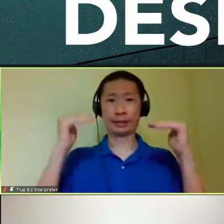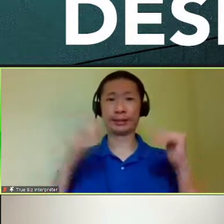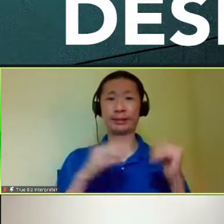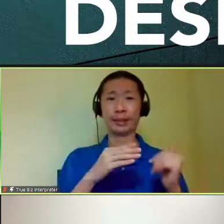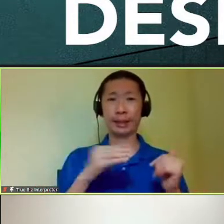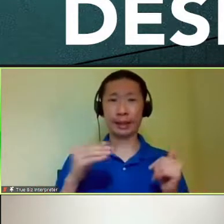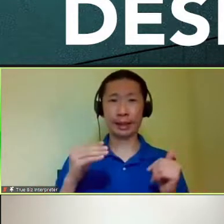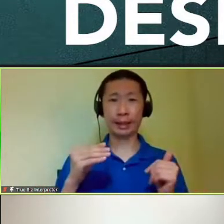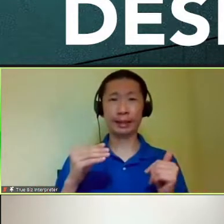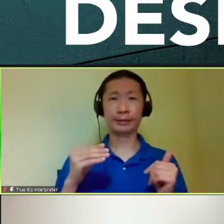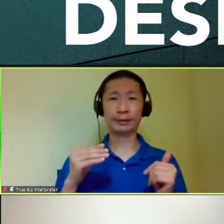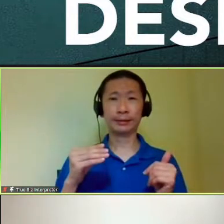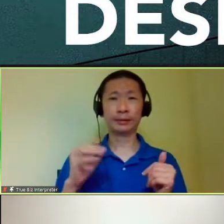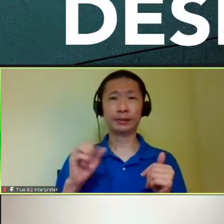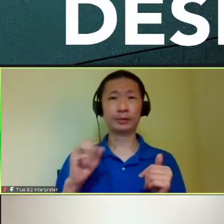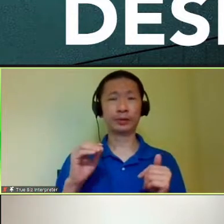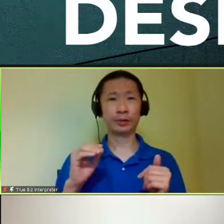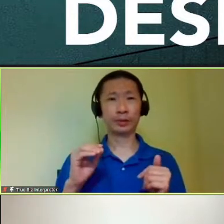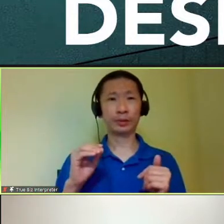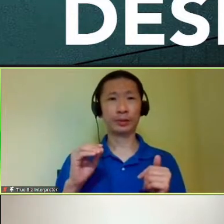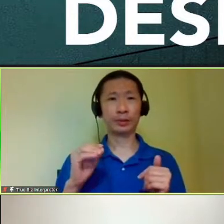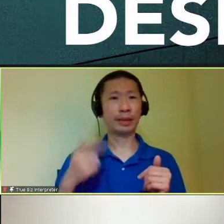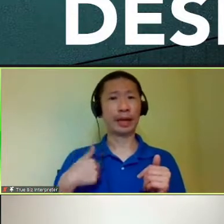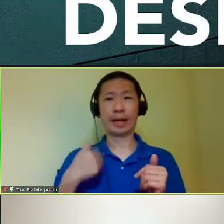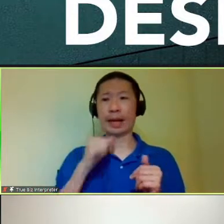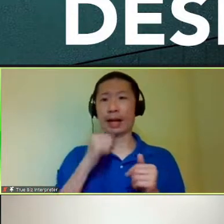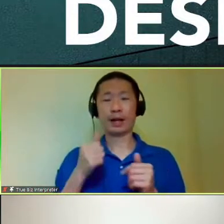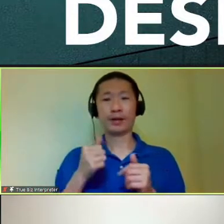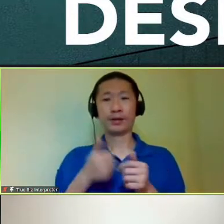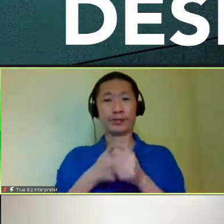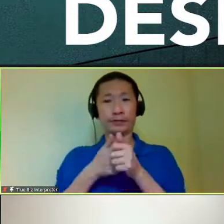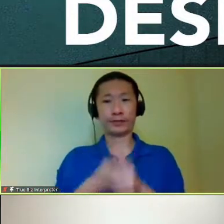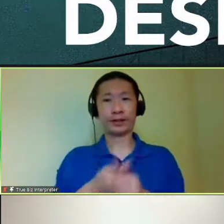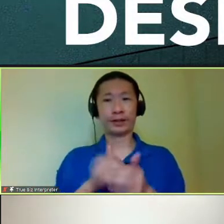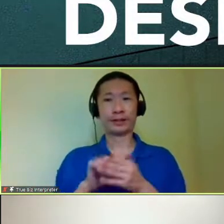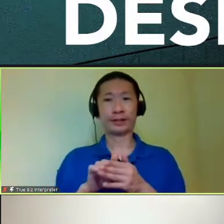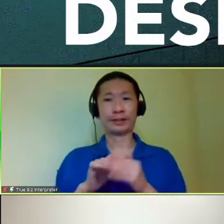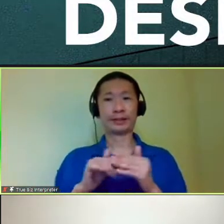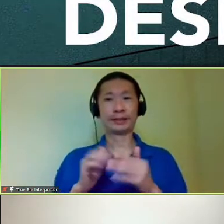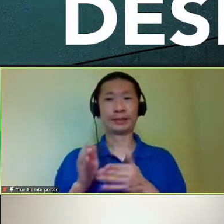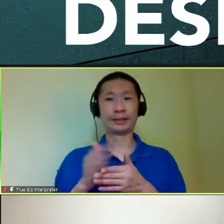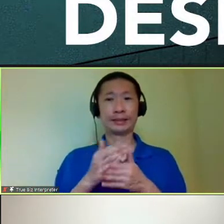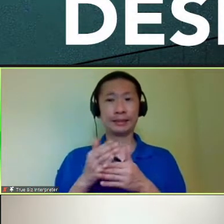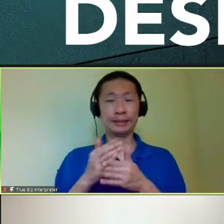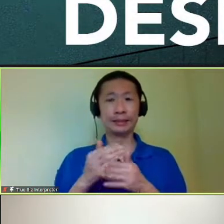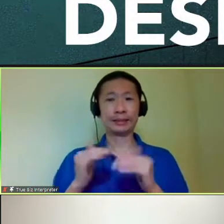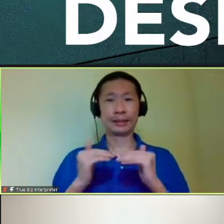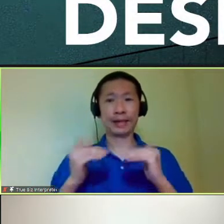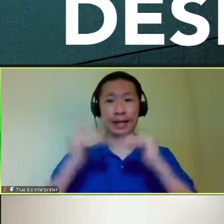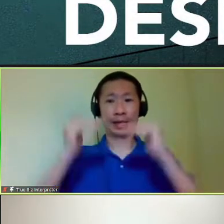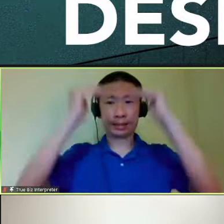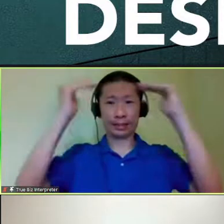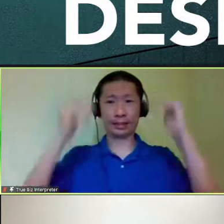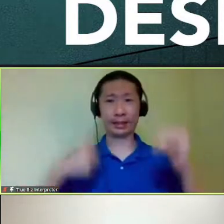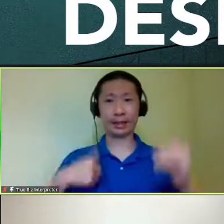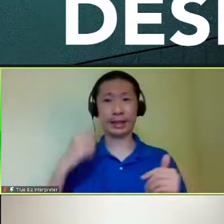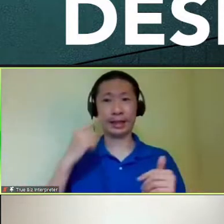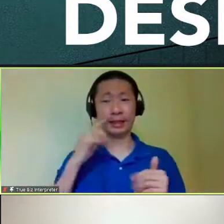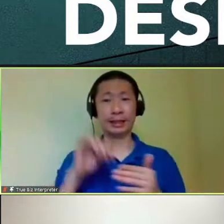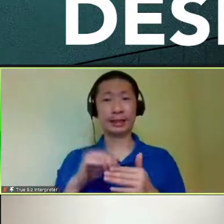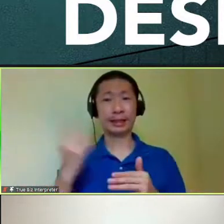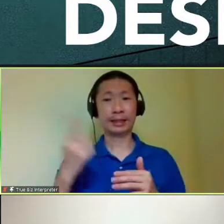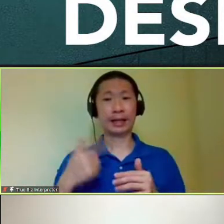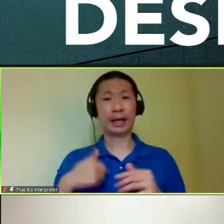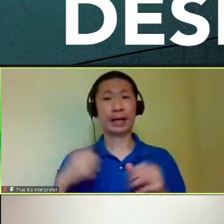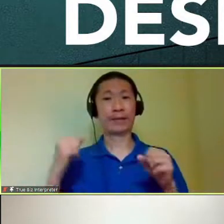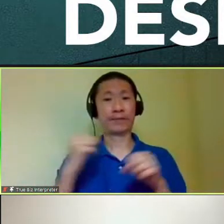know, so I do not subscribe to this hierarchy. I think it is hooey. It's something that I am fighting against in